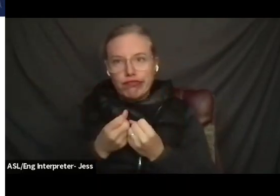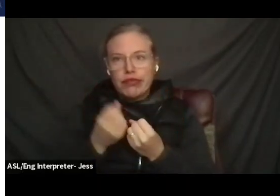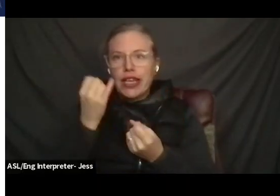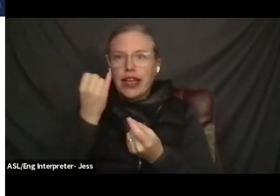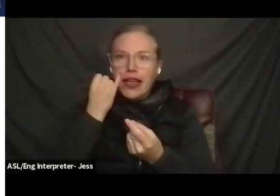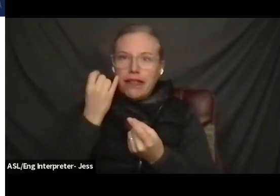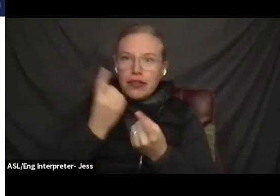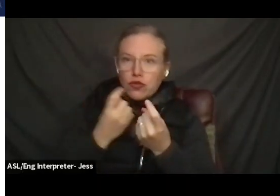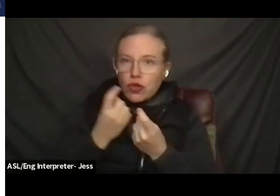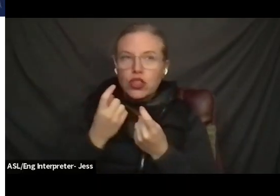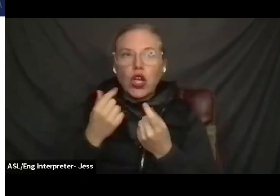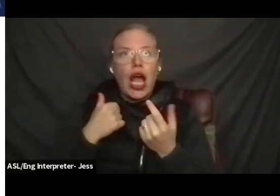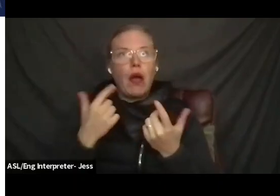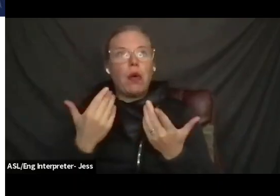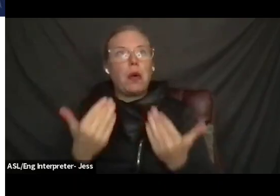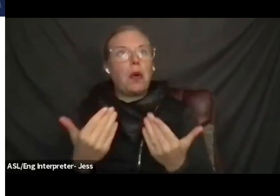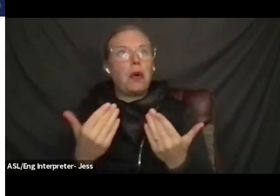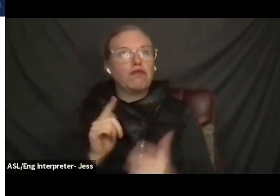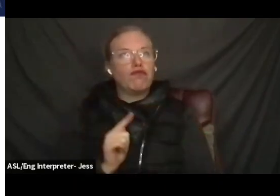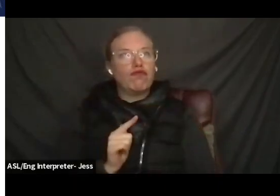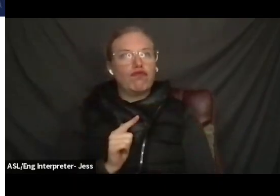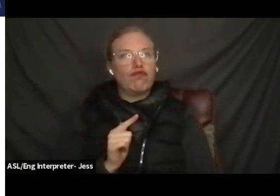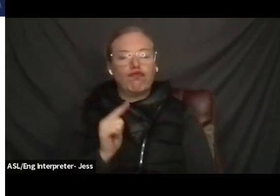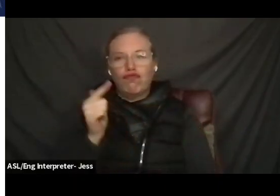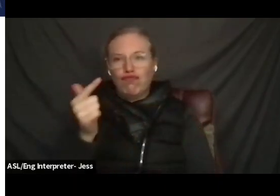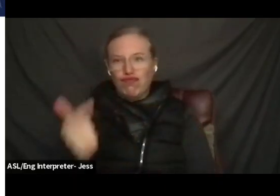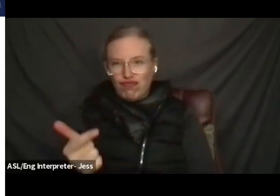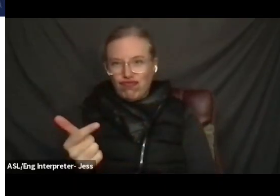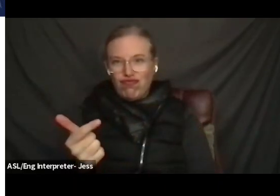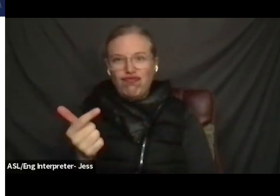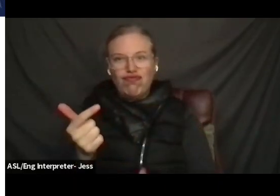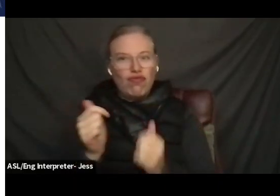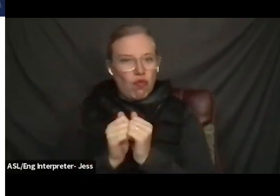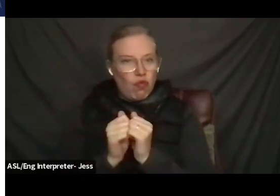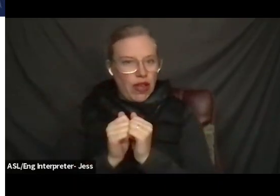and I will go ahead and get back to her with any